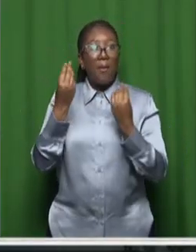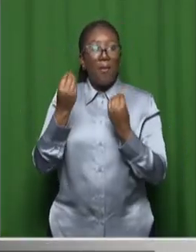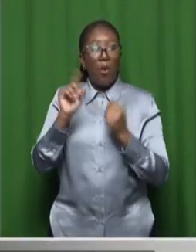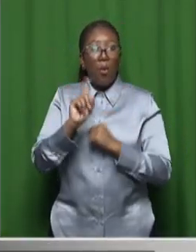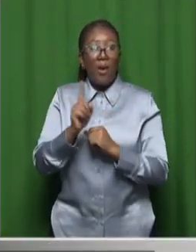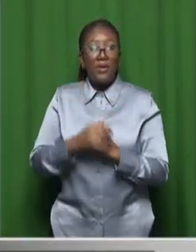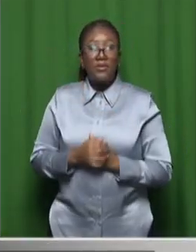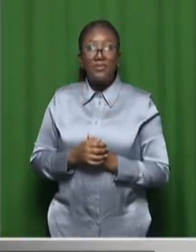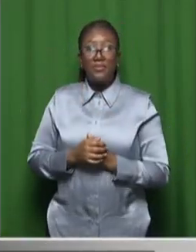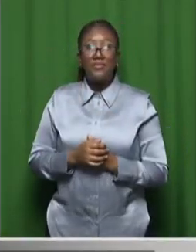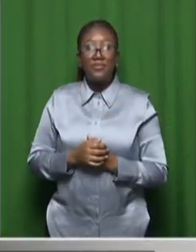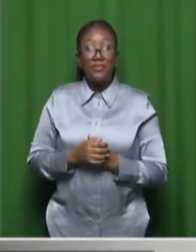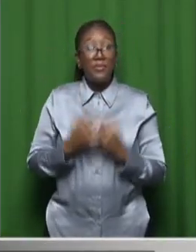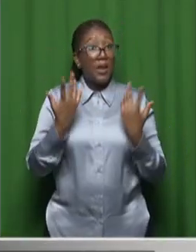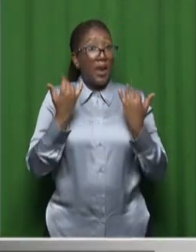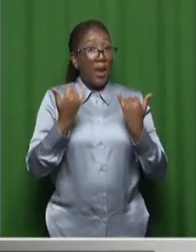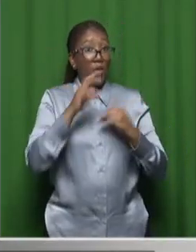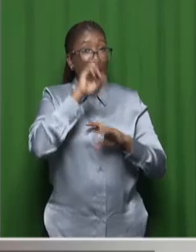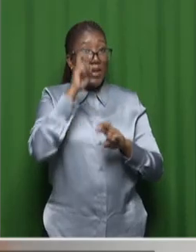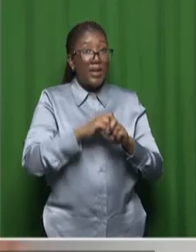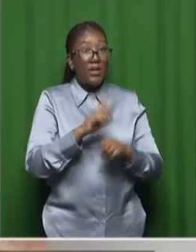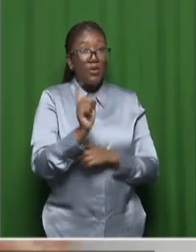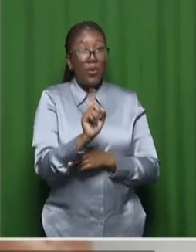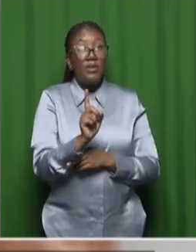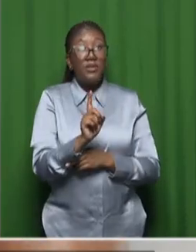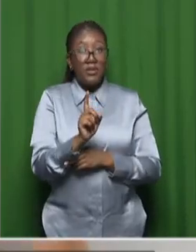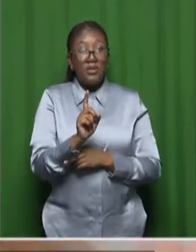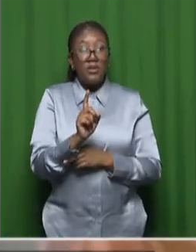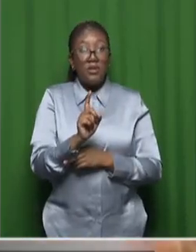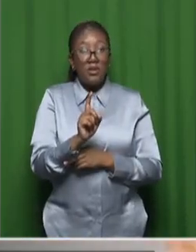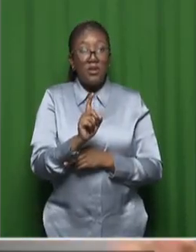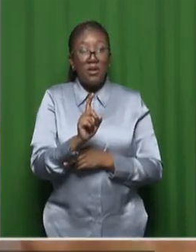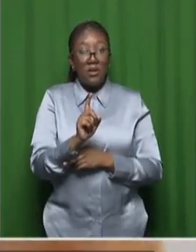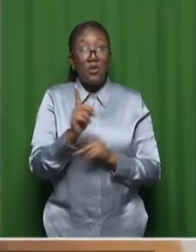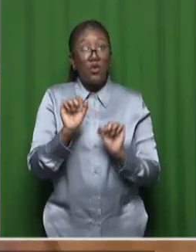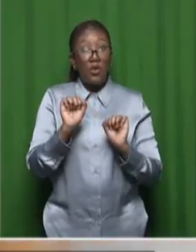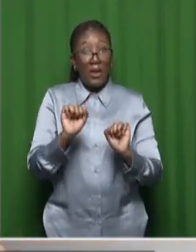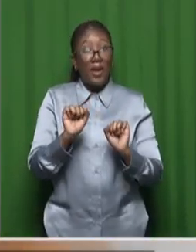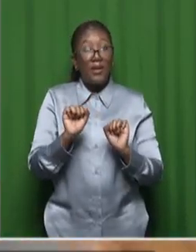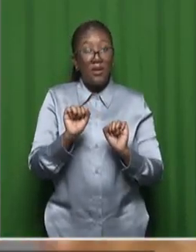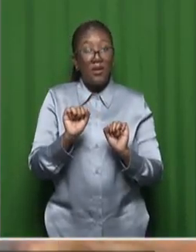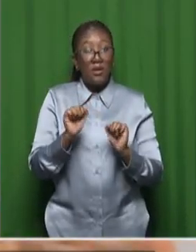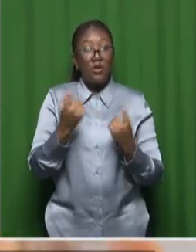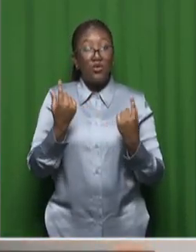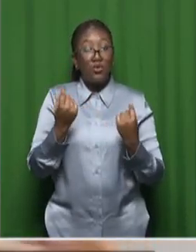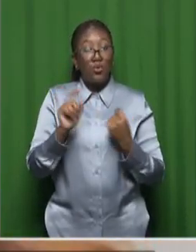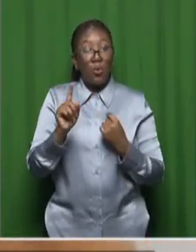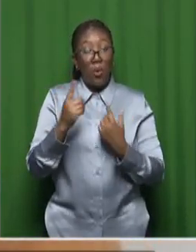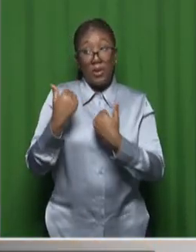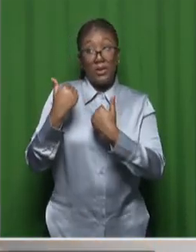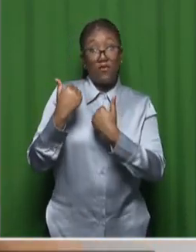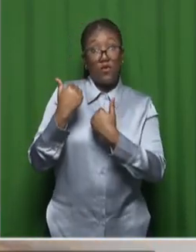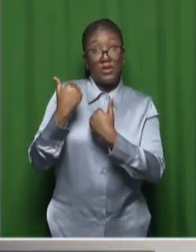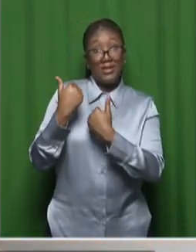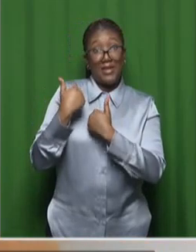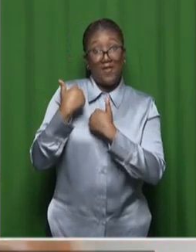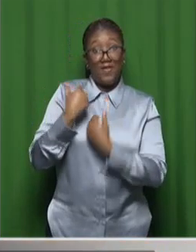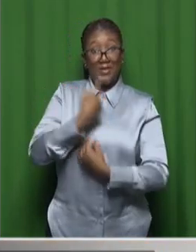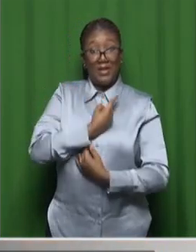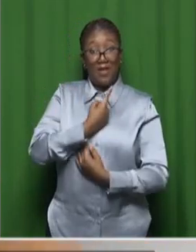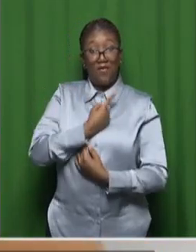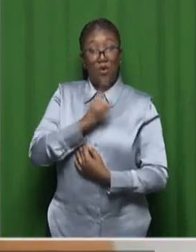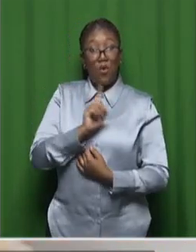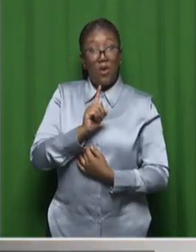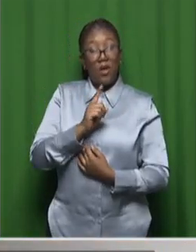Now, what you need to do then is, what you can do to remain safe is use also